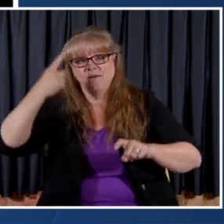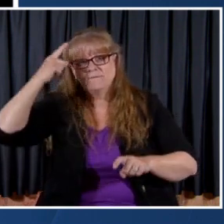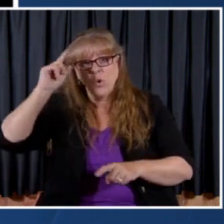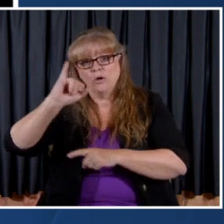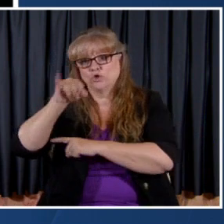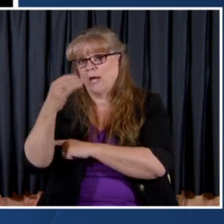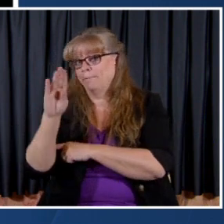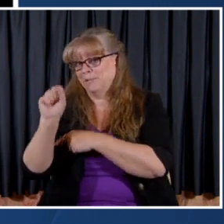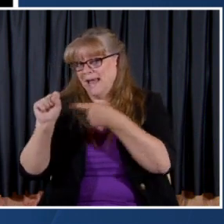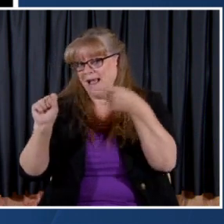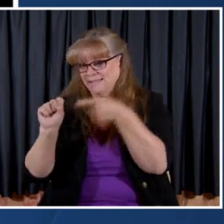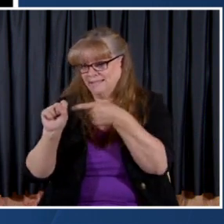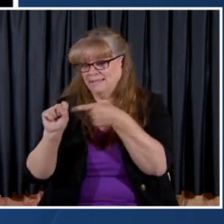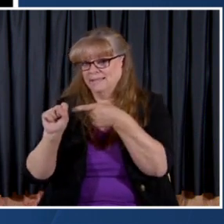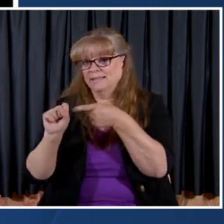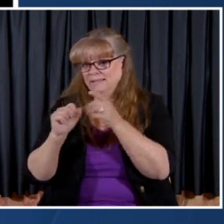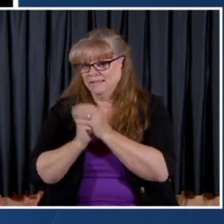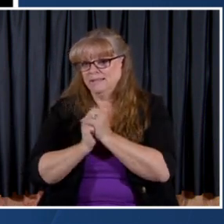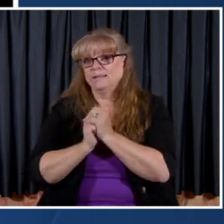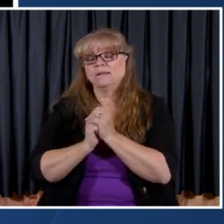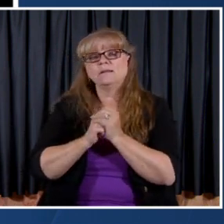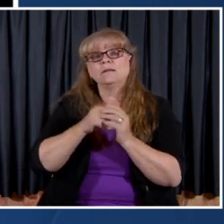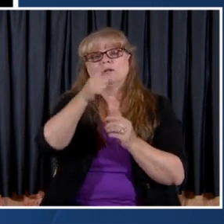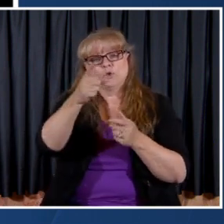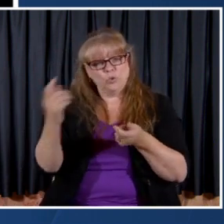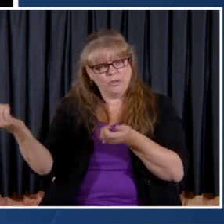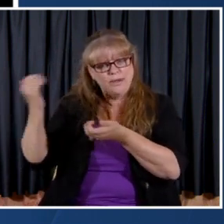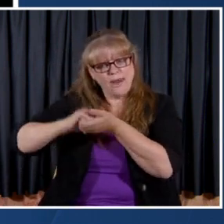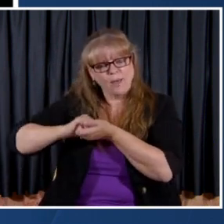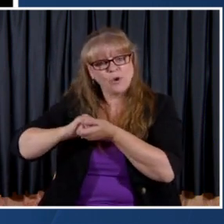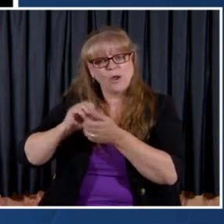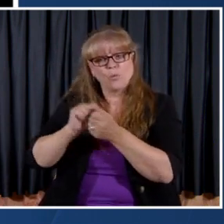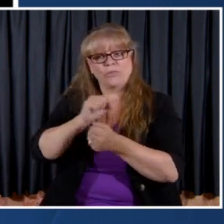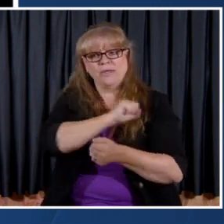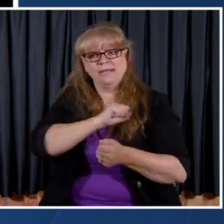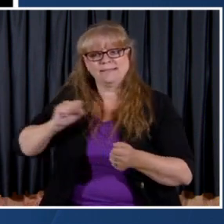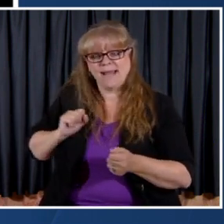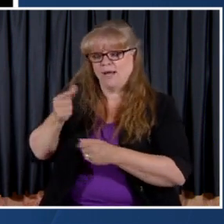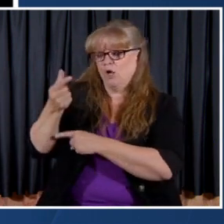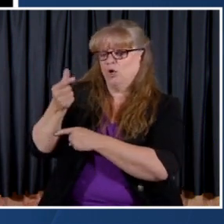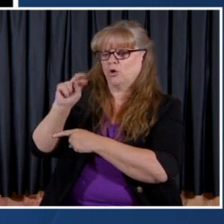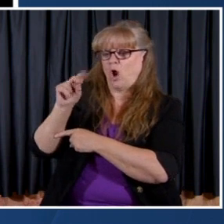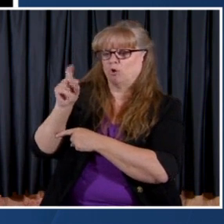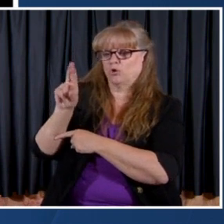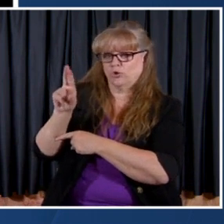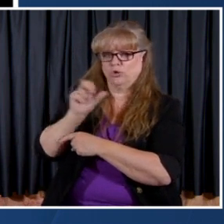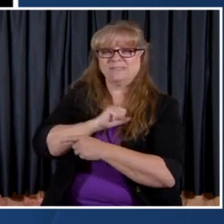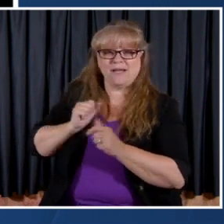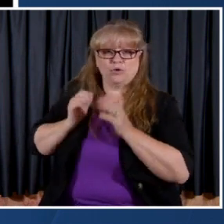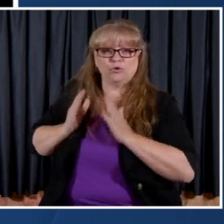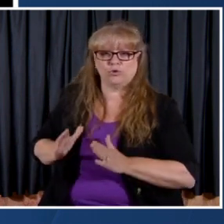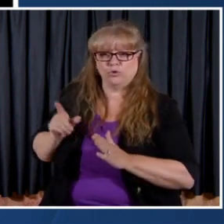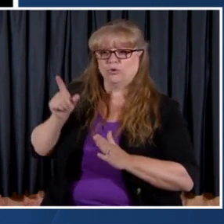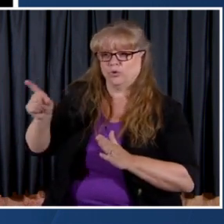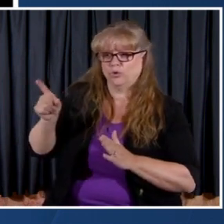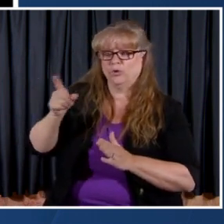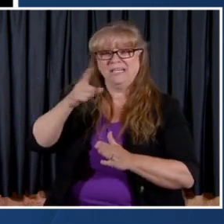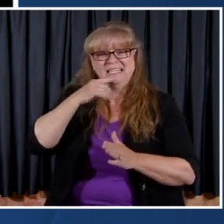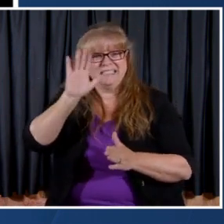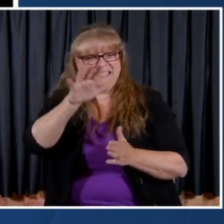House. My question is, what happened to those 5,000 tests? Well, as far as we know, there